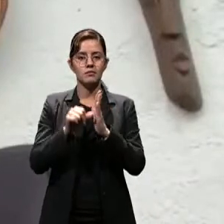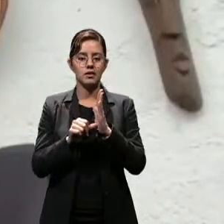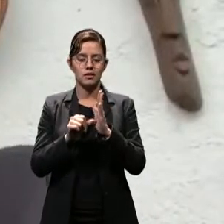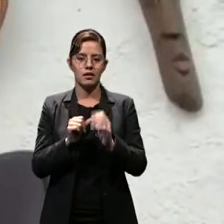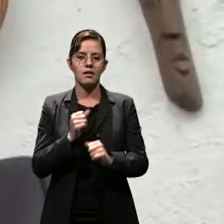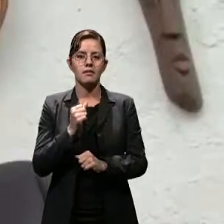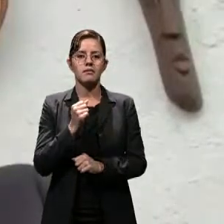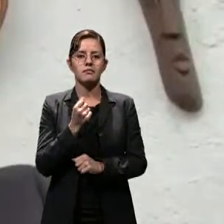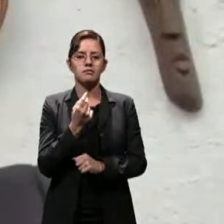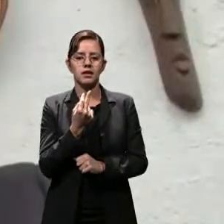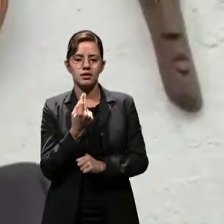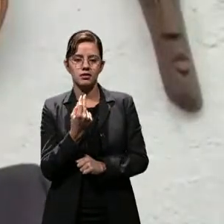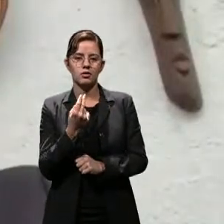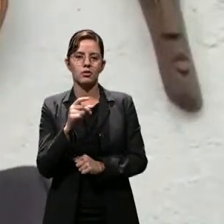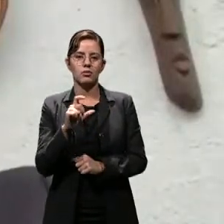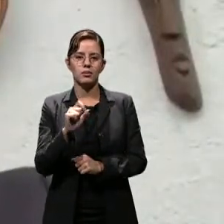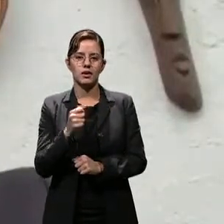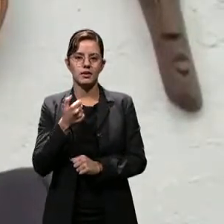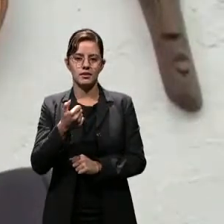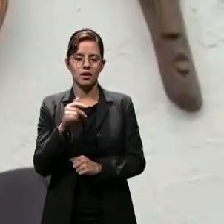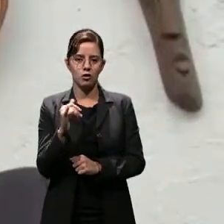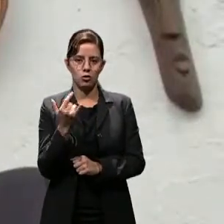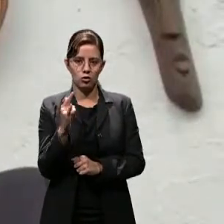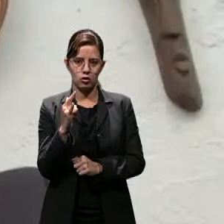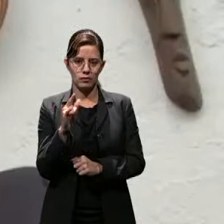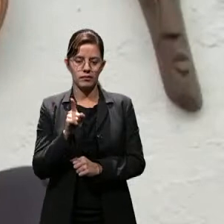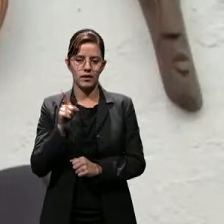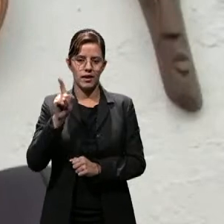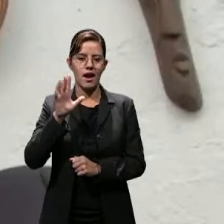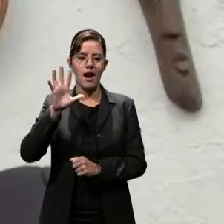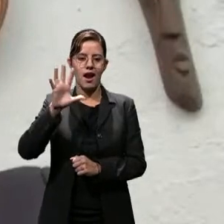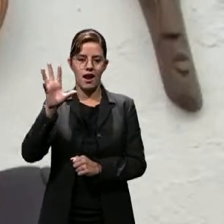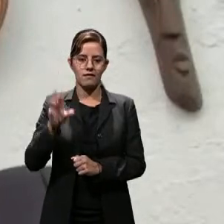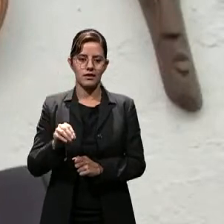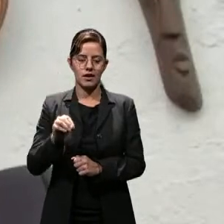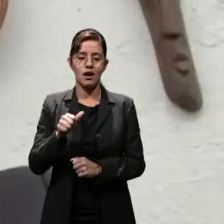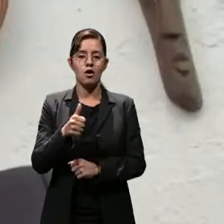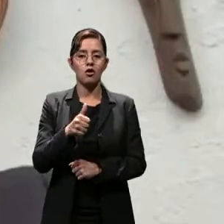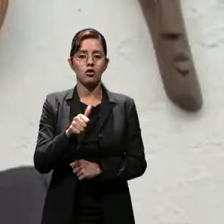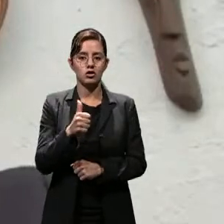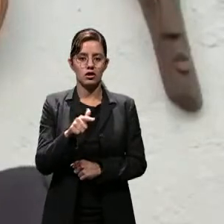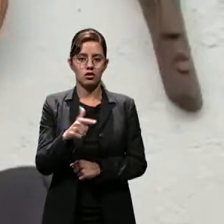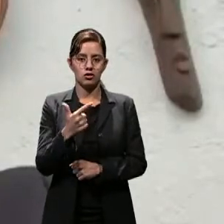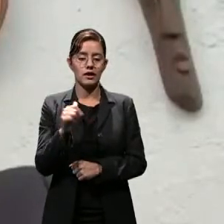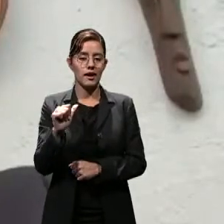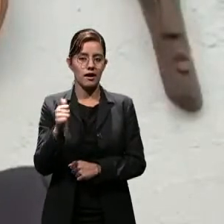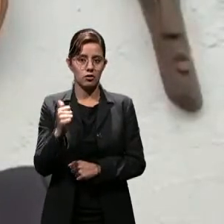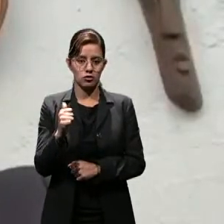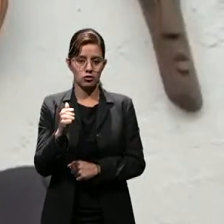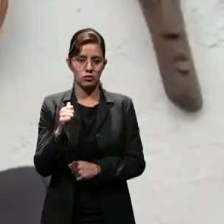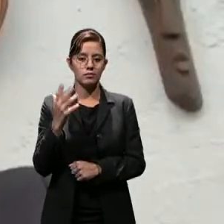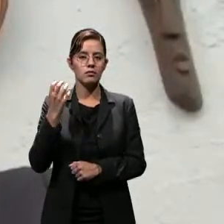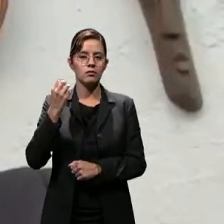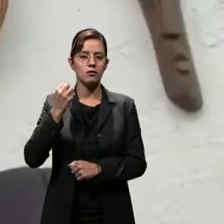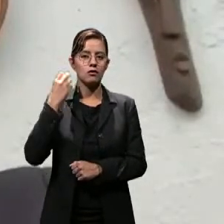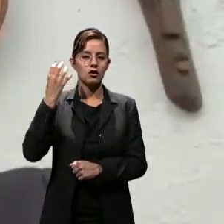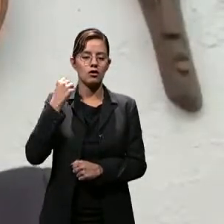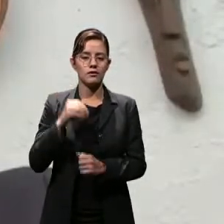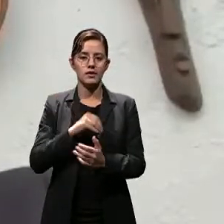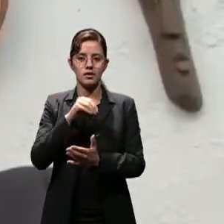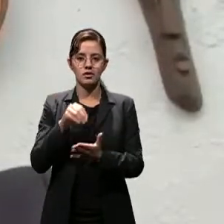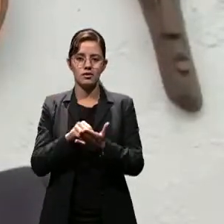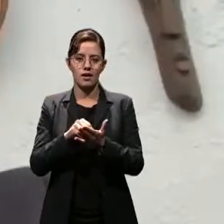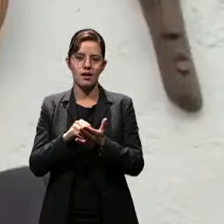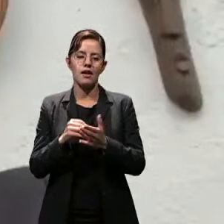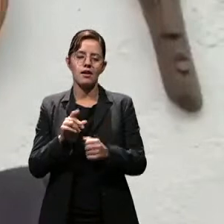Forum. And for July 25th and 26th, we are going to be in Africa. 11 and 12 of August, it would be the